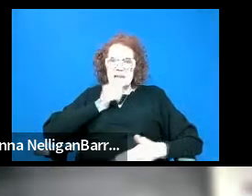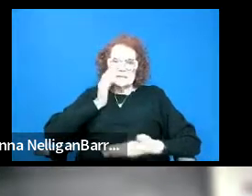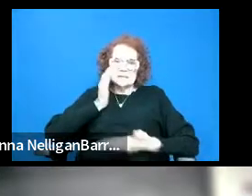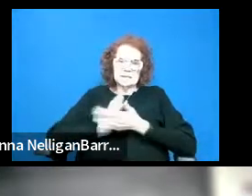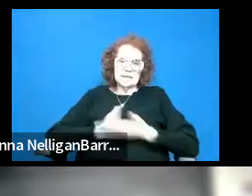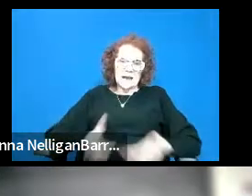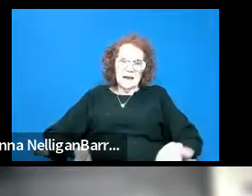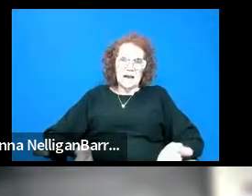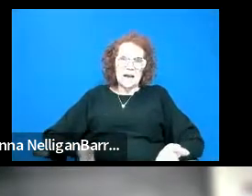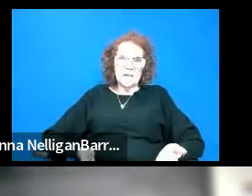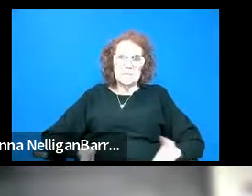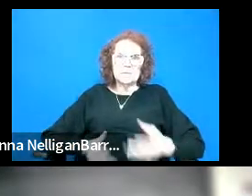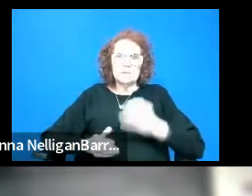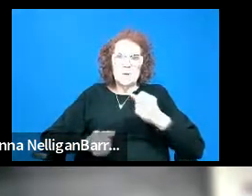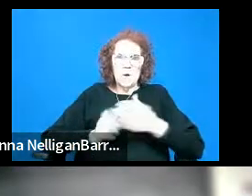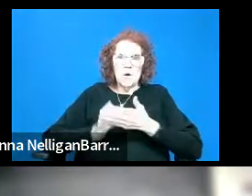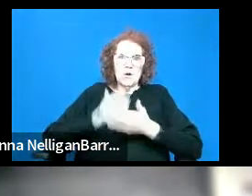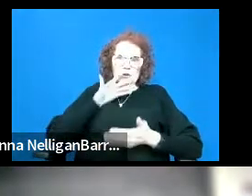say that